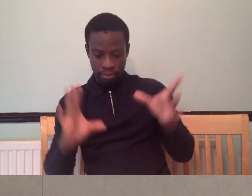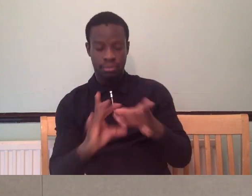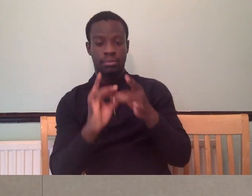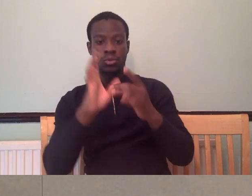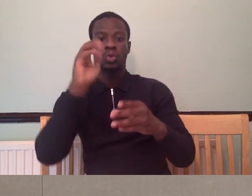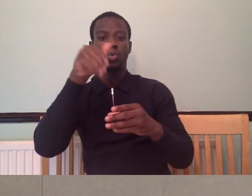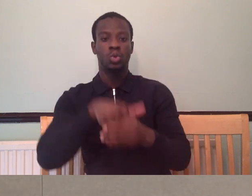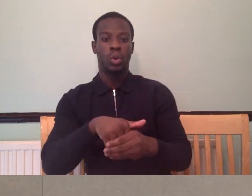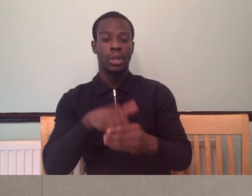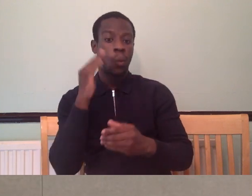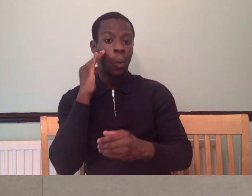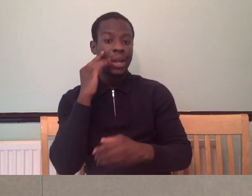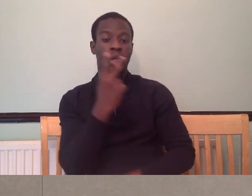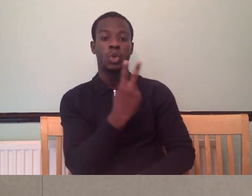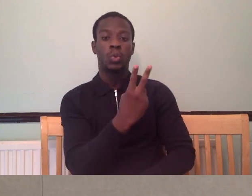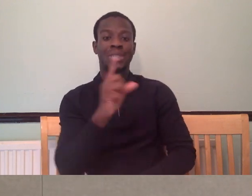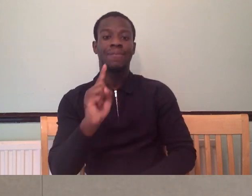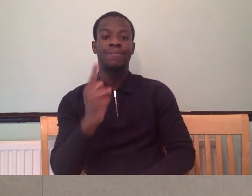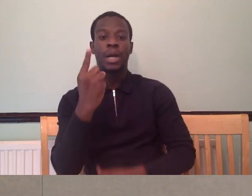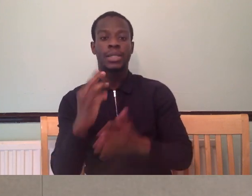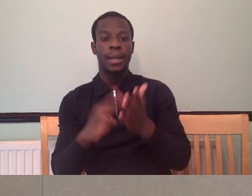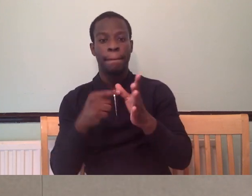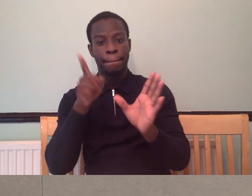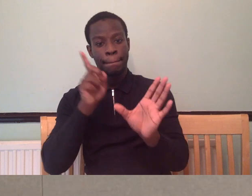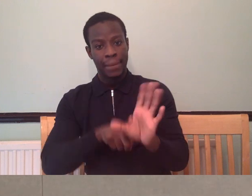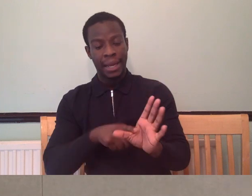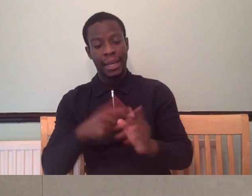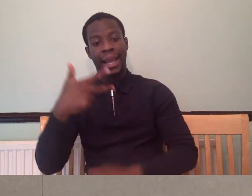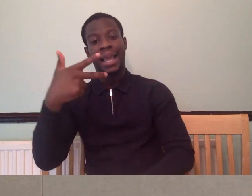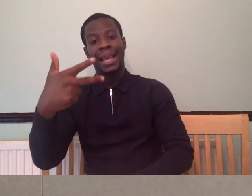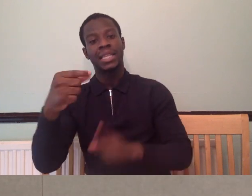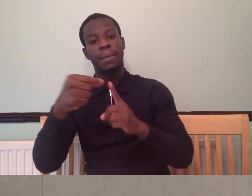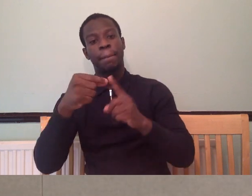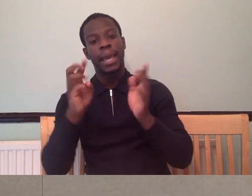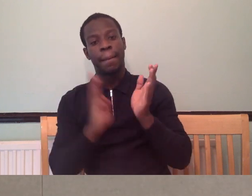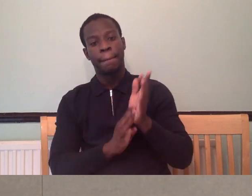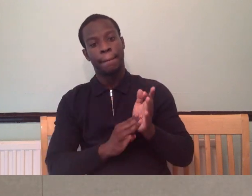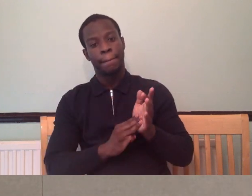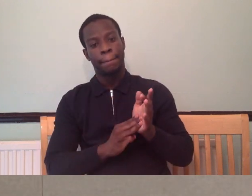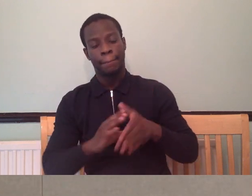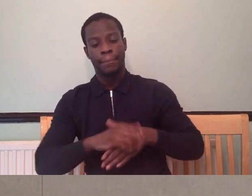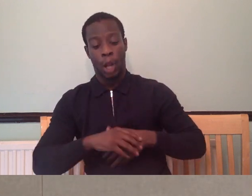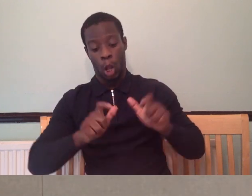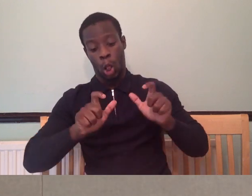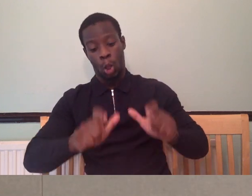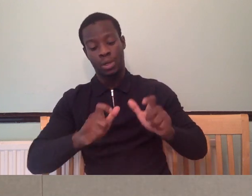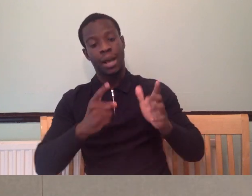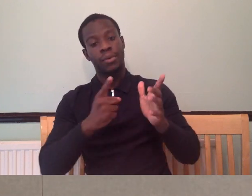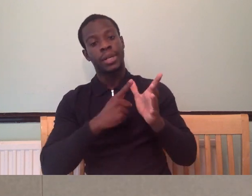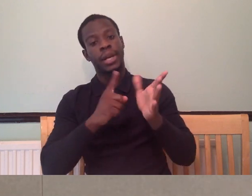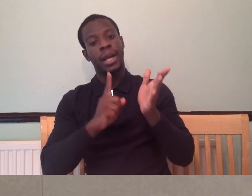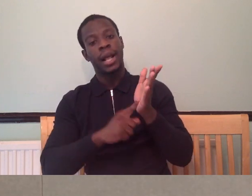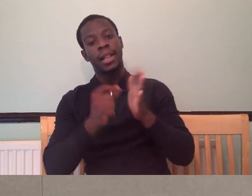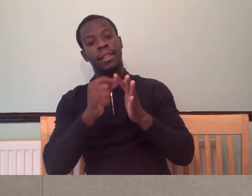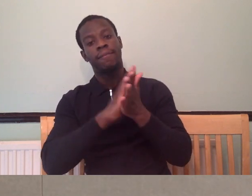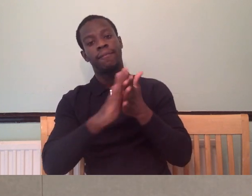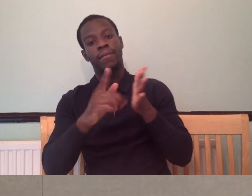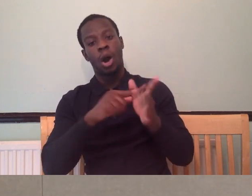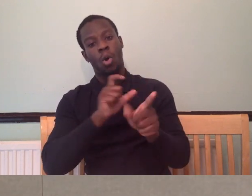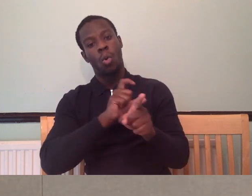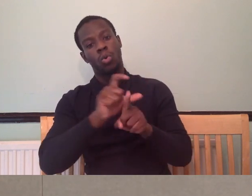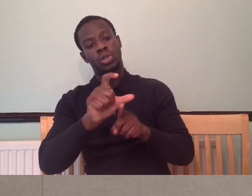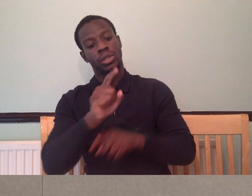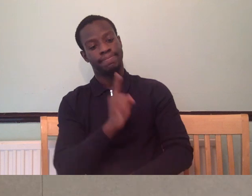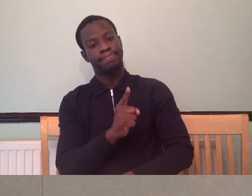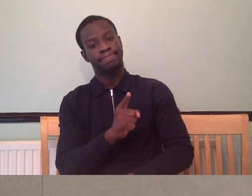the 21st of May at 8 p.m. Lockdown Alpha, why not invite a friend? Hope to see you